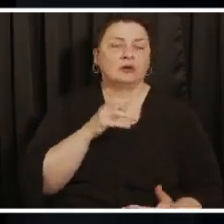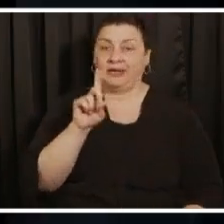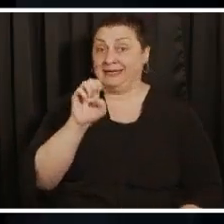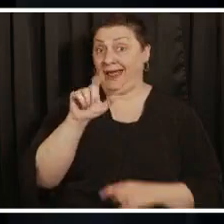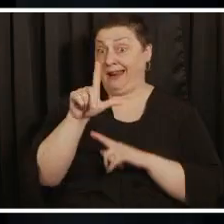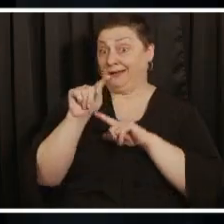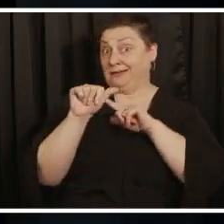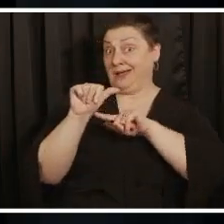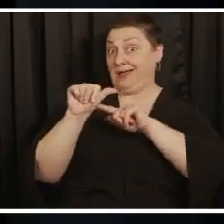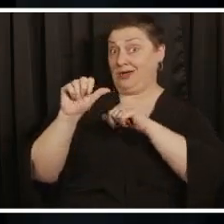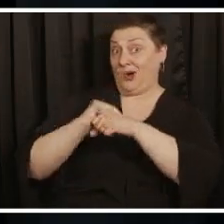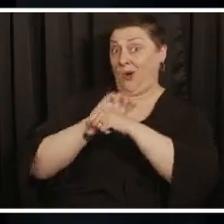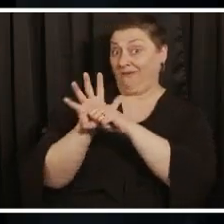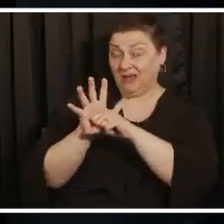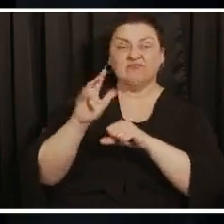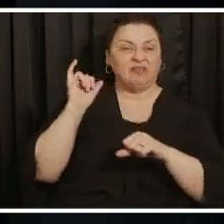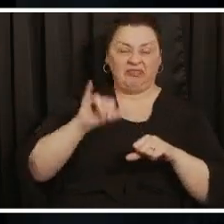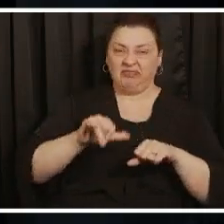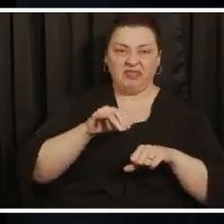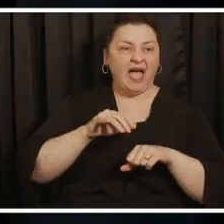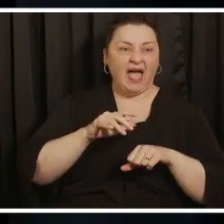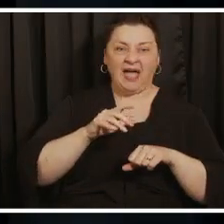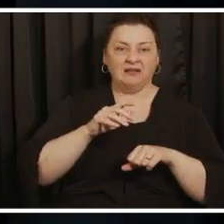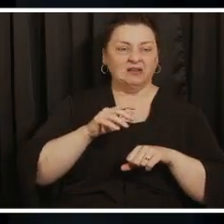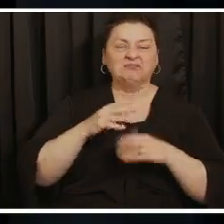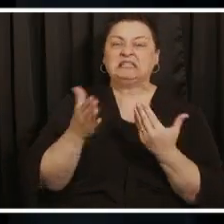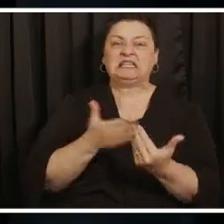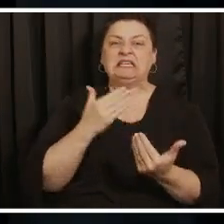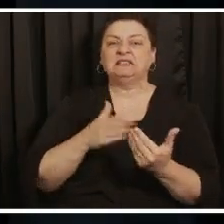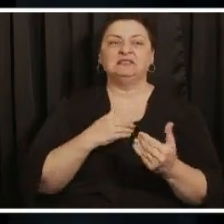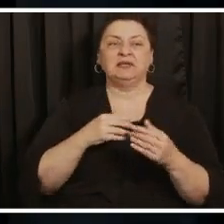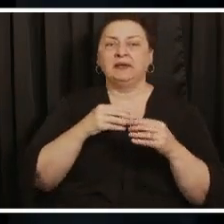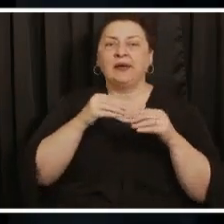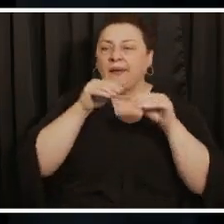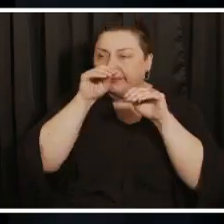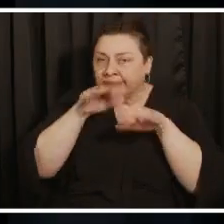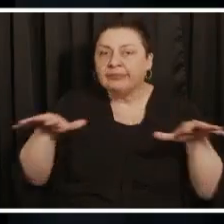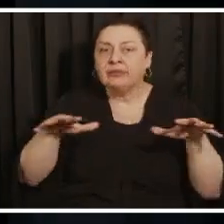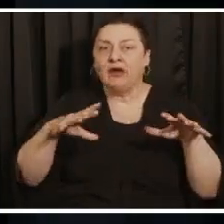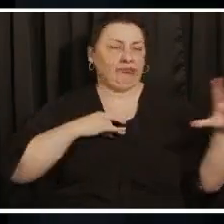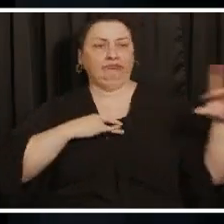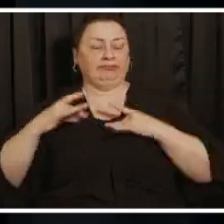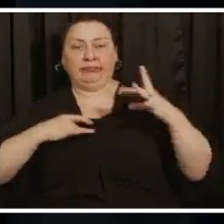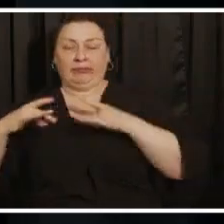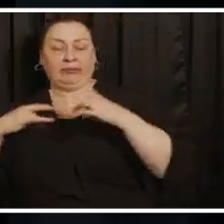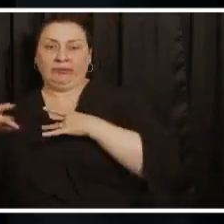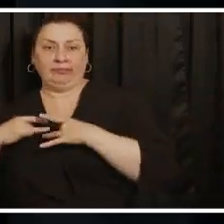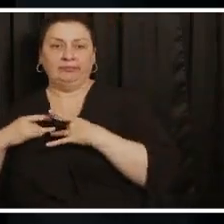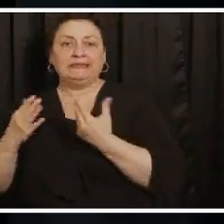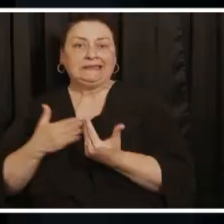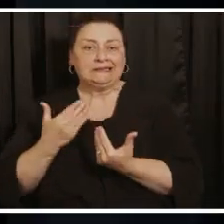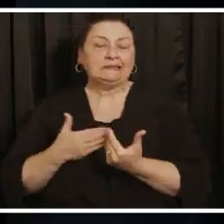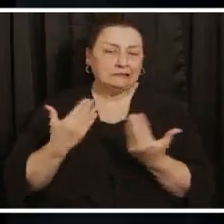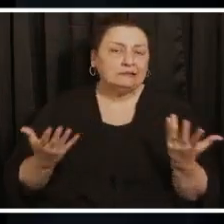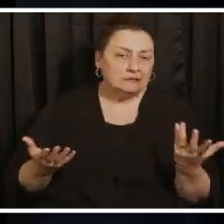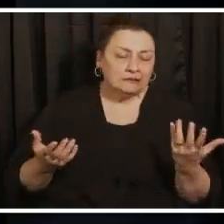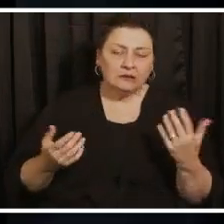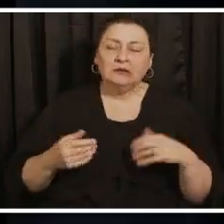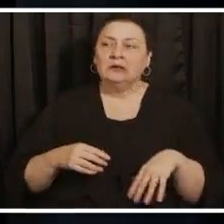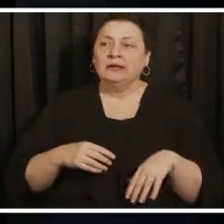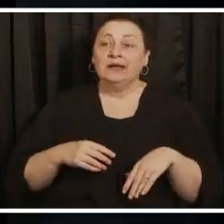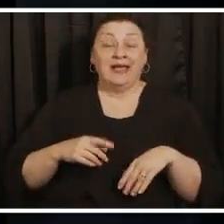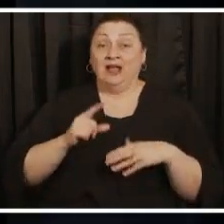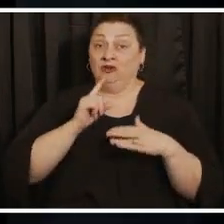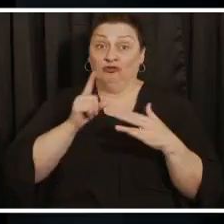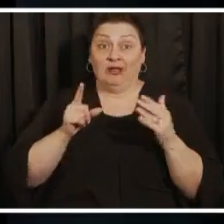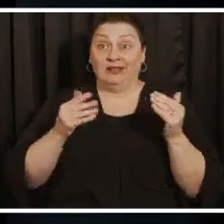single biggest factor in reaching that conclusion with a high level of confidence is that it has essentially crowded out all other variants in our state. We're